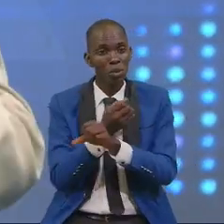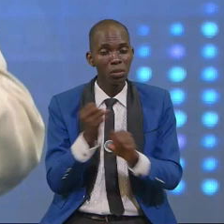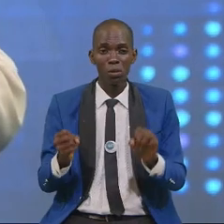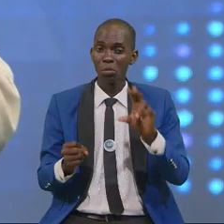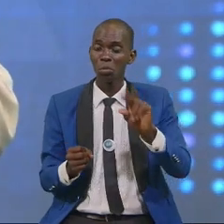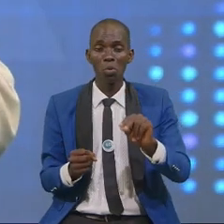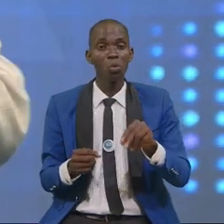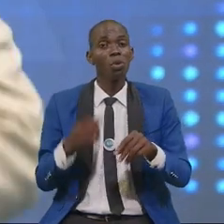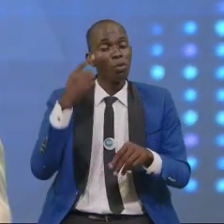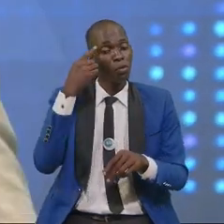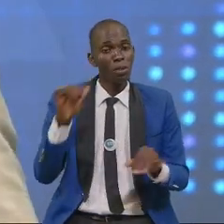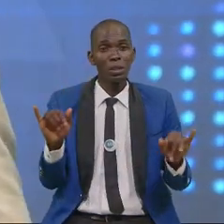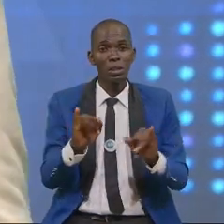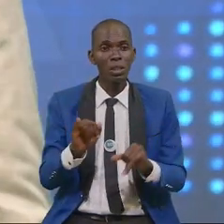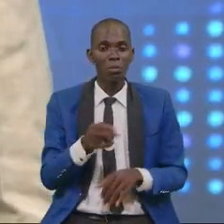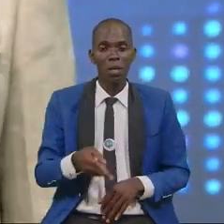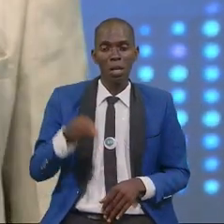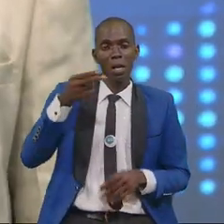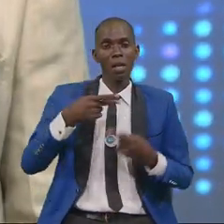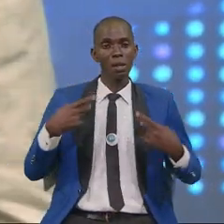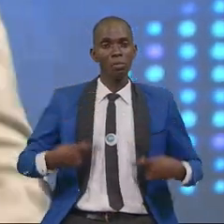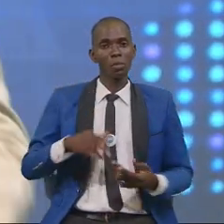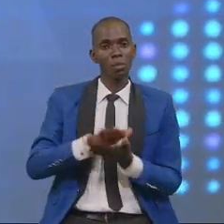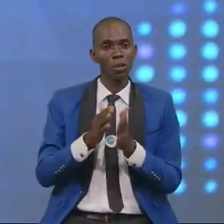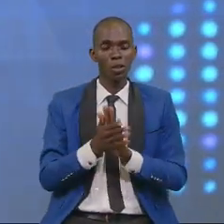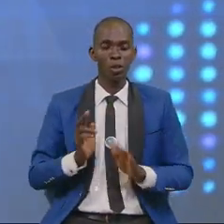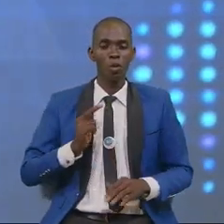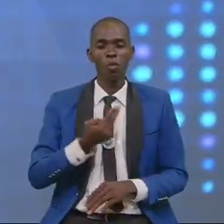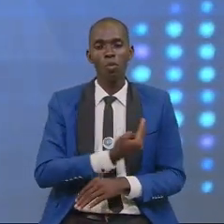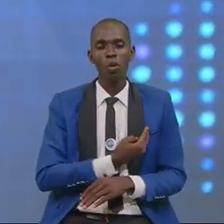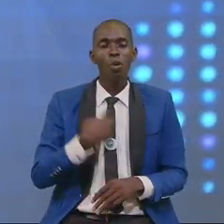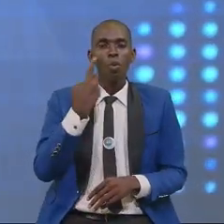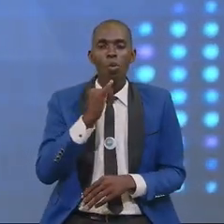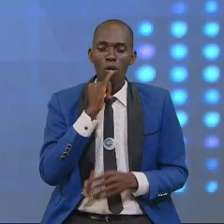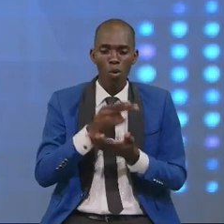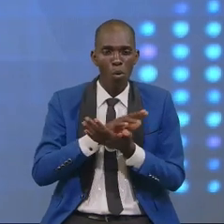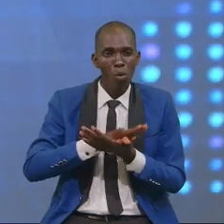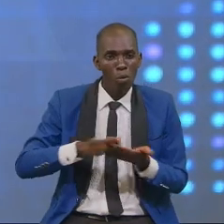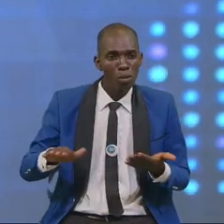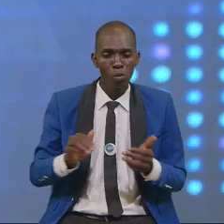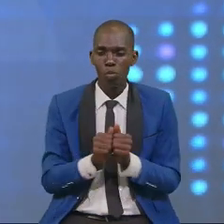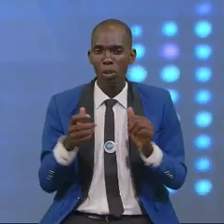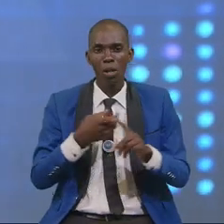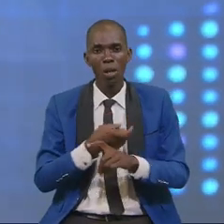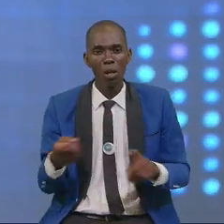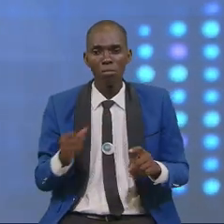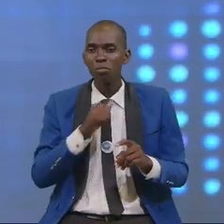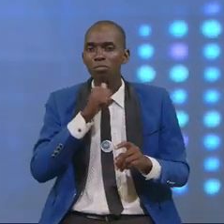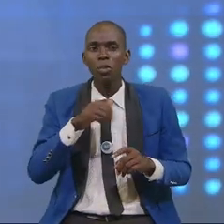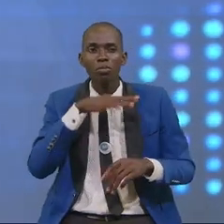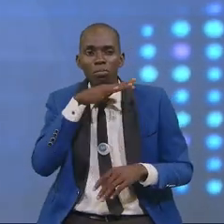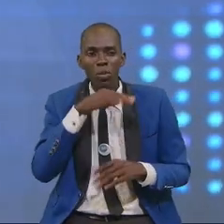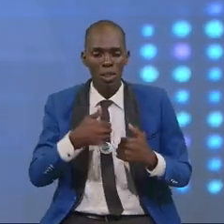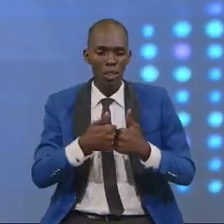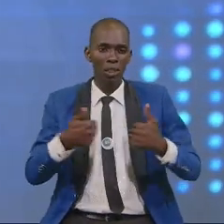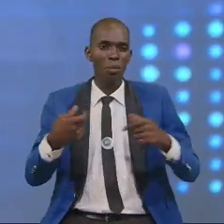priest became us, who is holy, harmless, undefiled, separate from sinners.